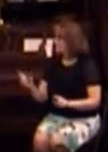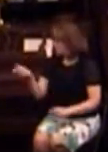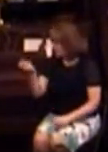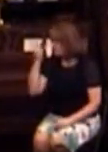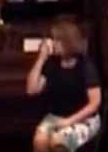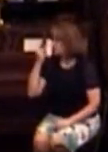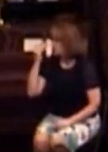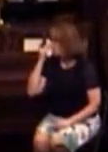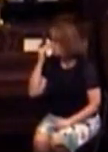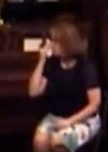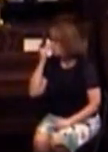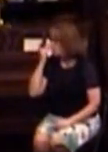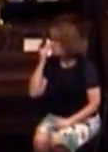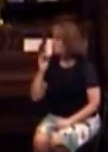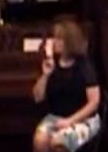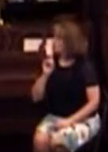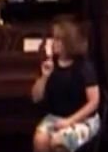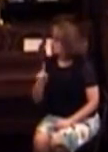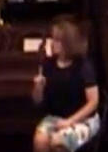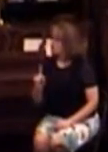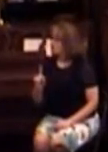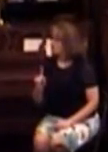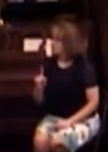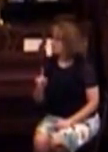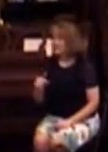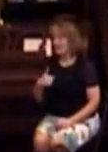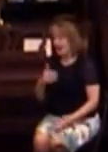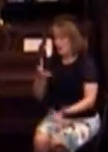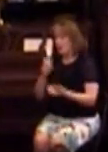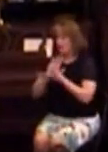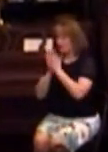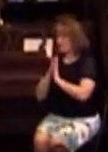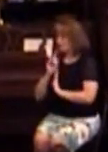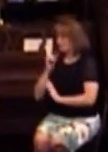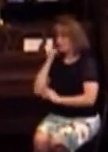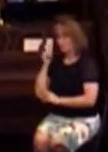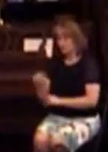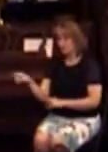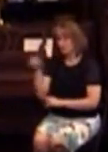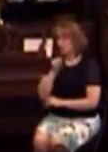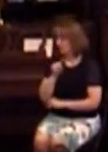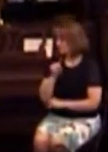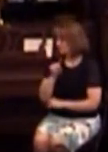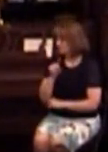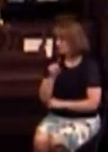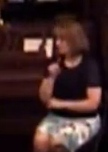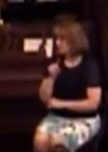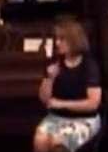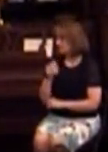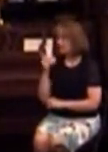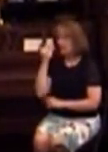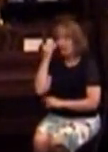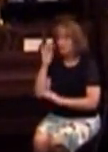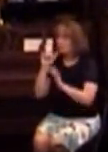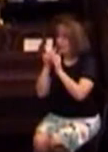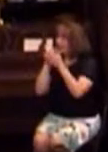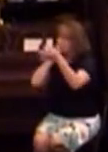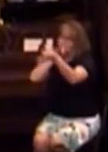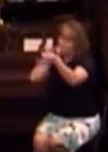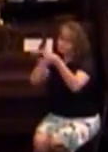And I desperately want it to be real for you. And I don't know how to express what it is because you're